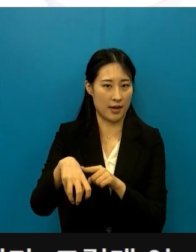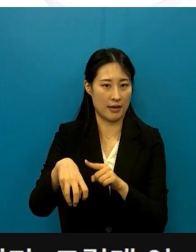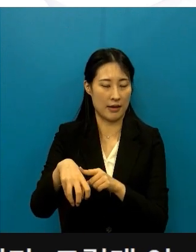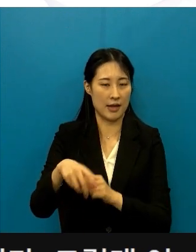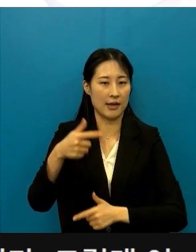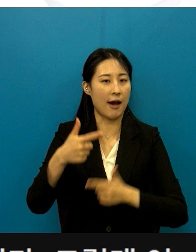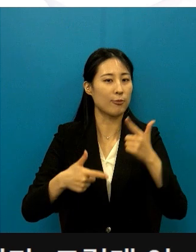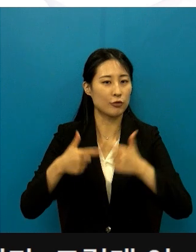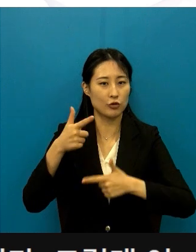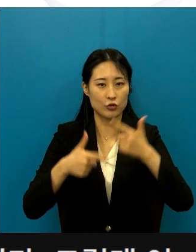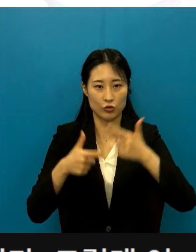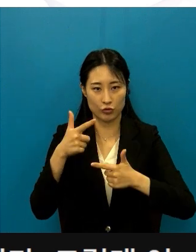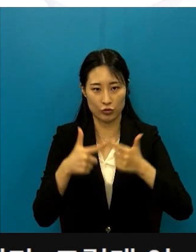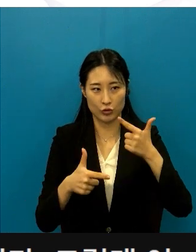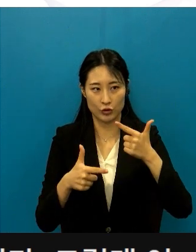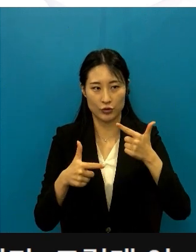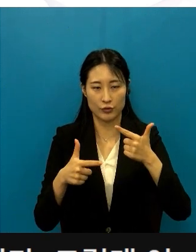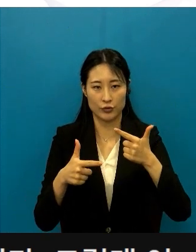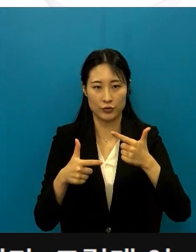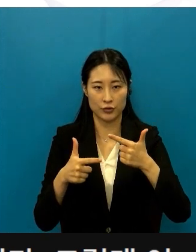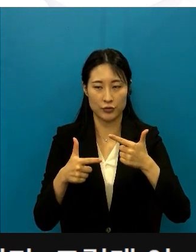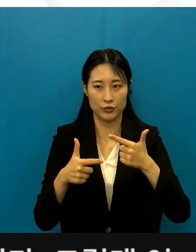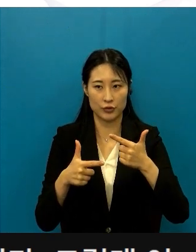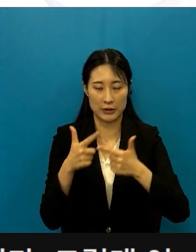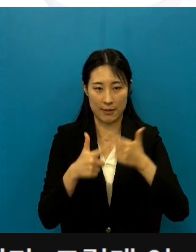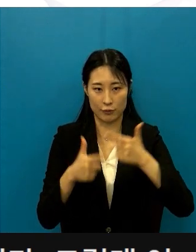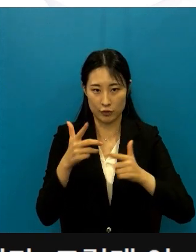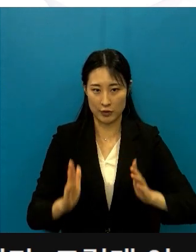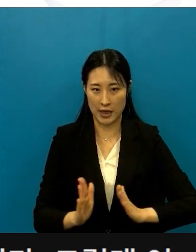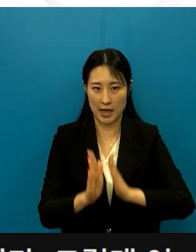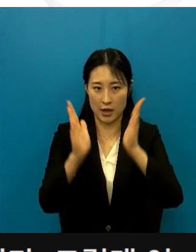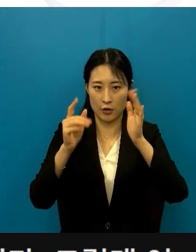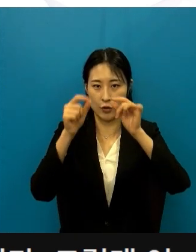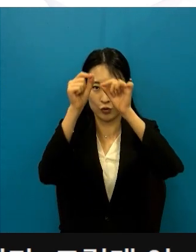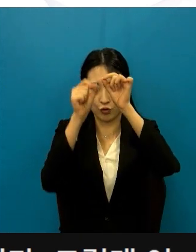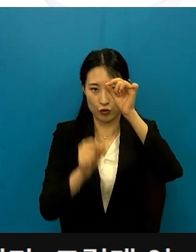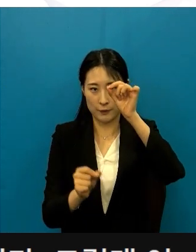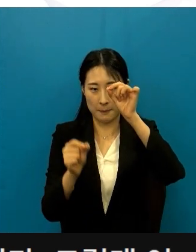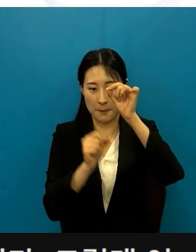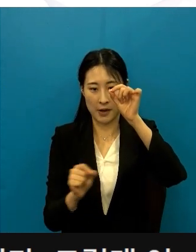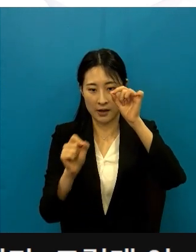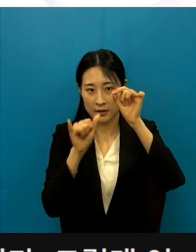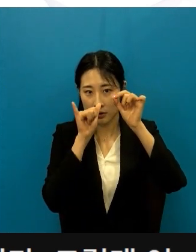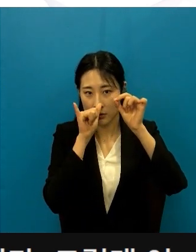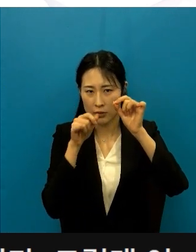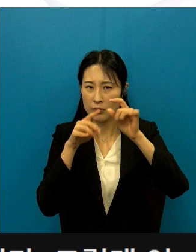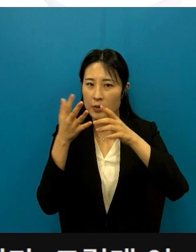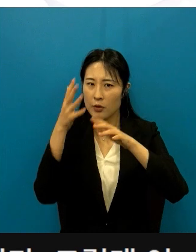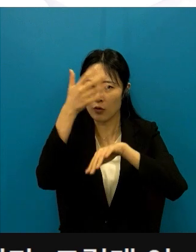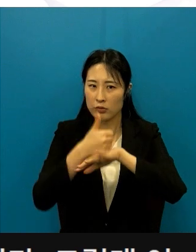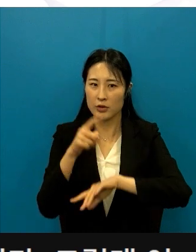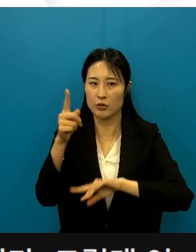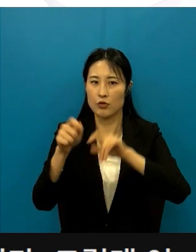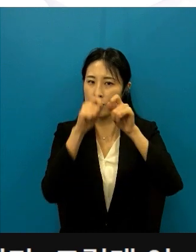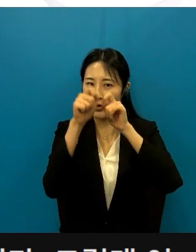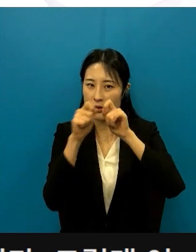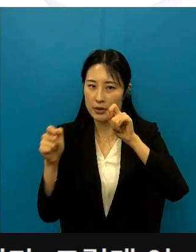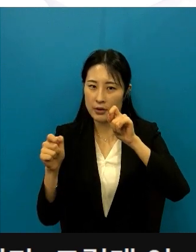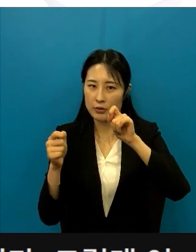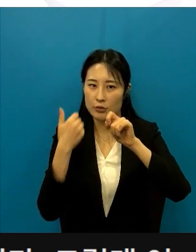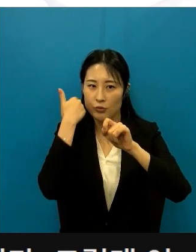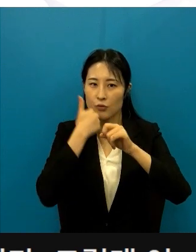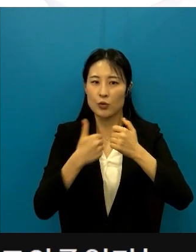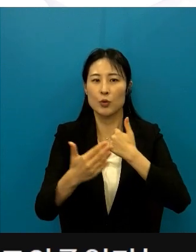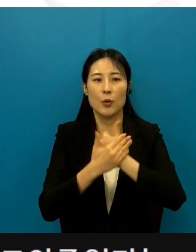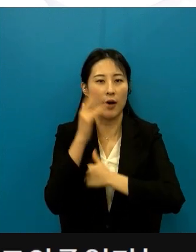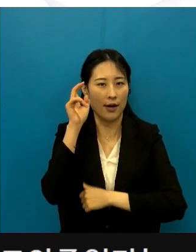death, N had said in a TV program that real blessing for human being is to be